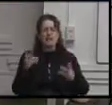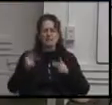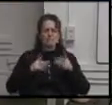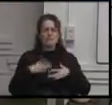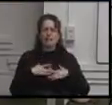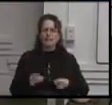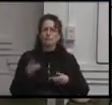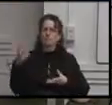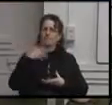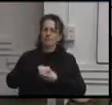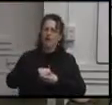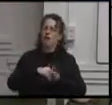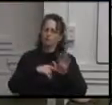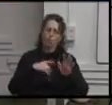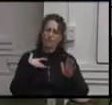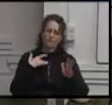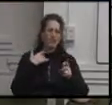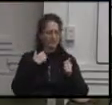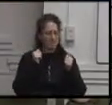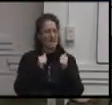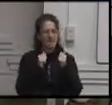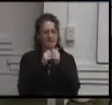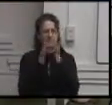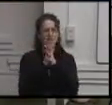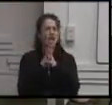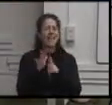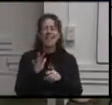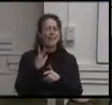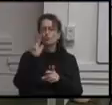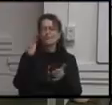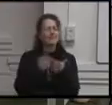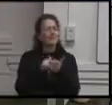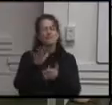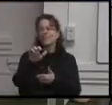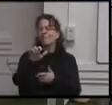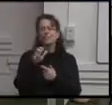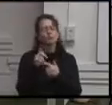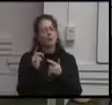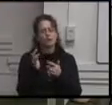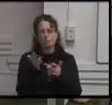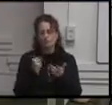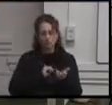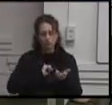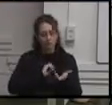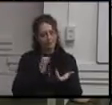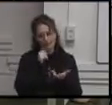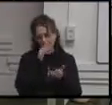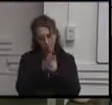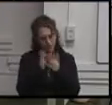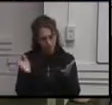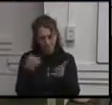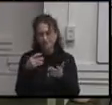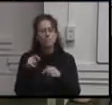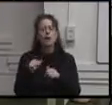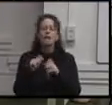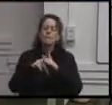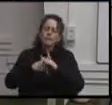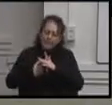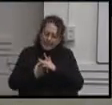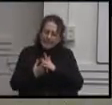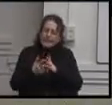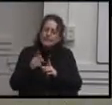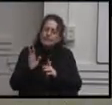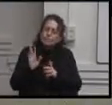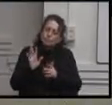I think there's real potential for that. Great. And $3,500 isn't going to do it either. You know, it's a start. No, but hopefully we can plan, hopefully we can also